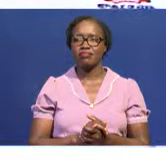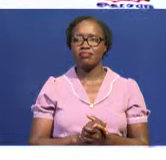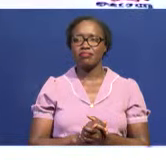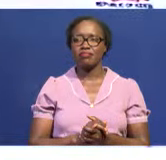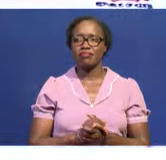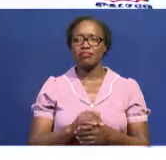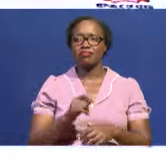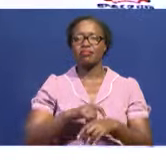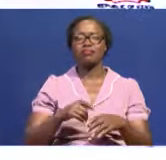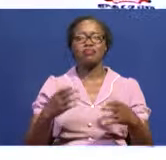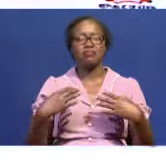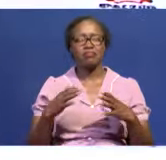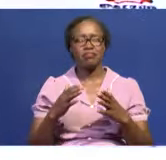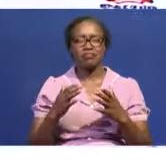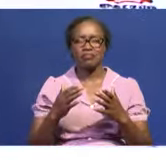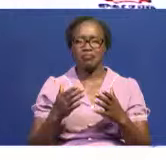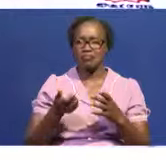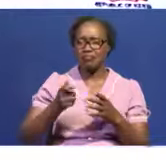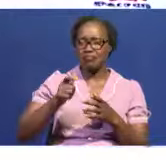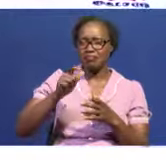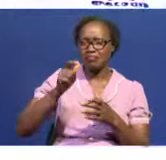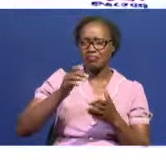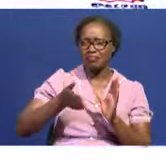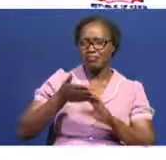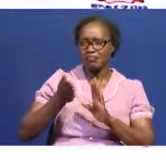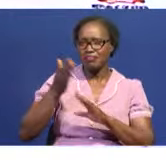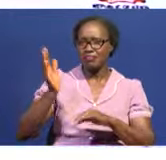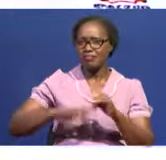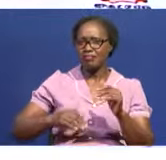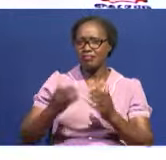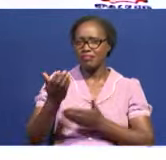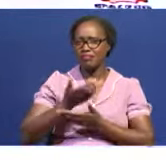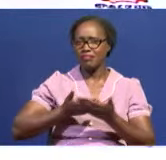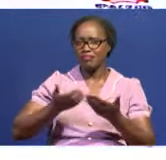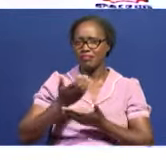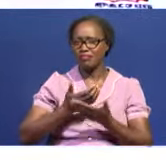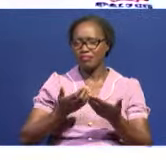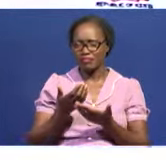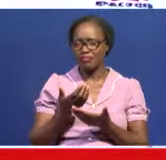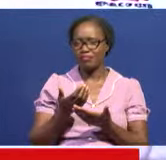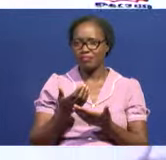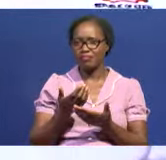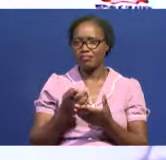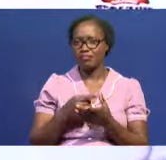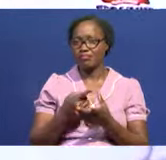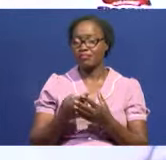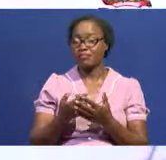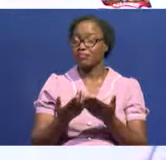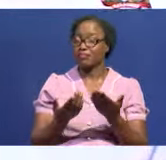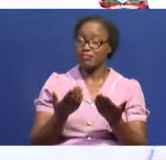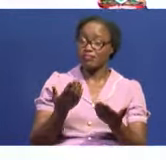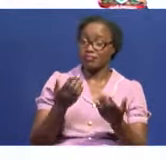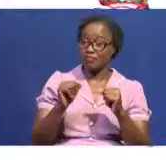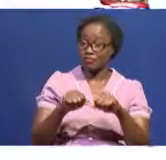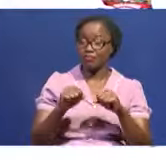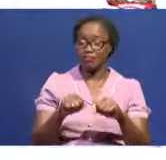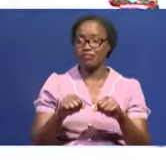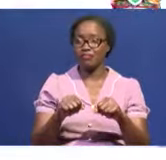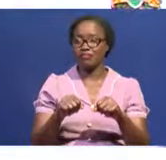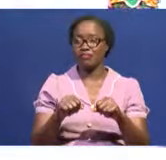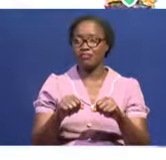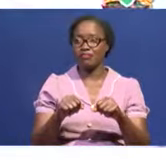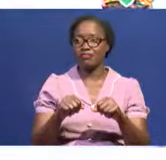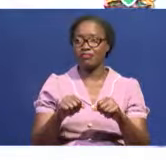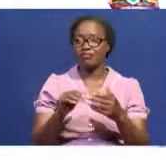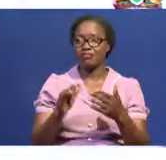When a population is growing more faster than the economic growth, there is a tendency of